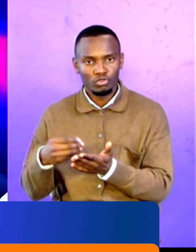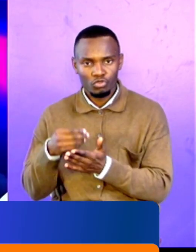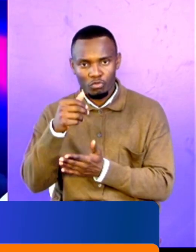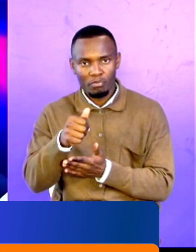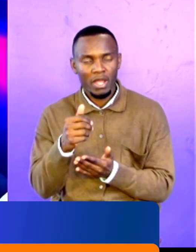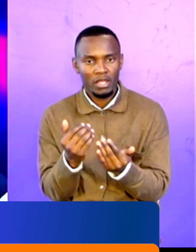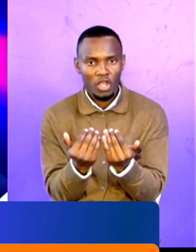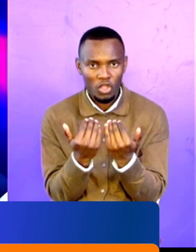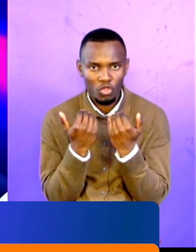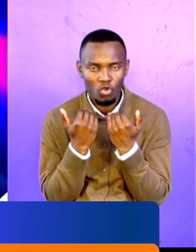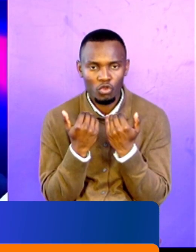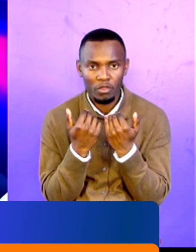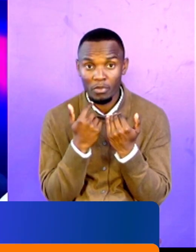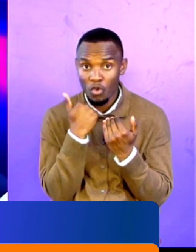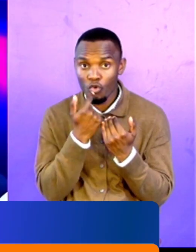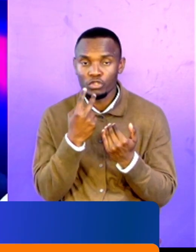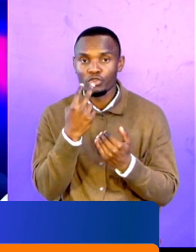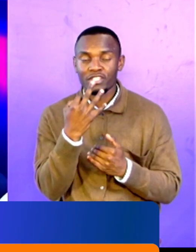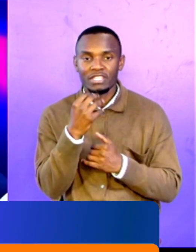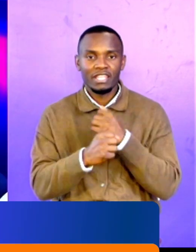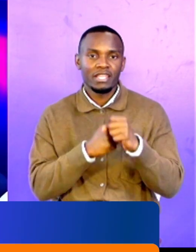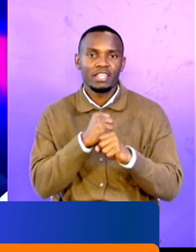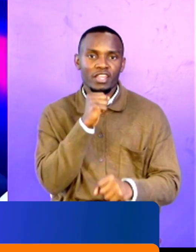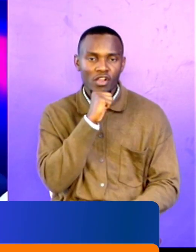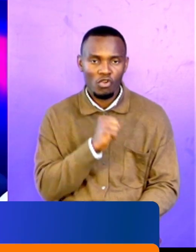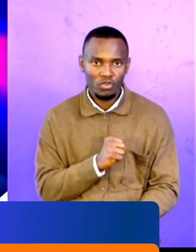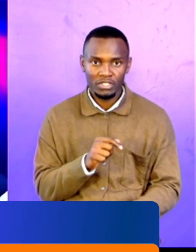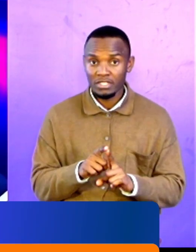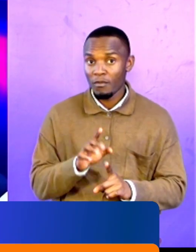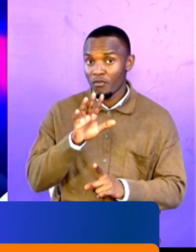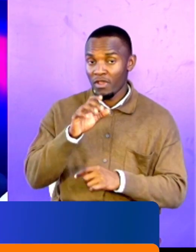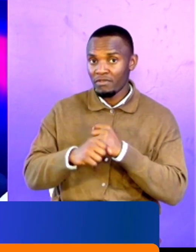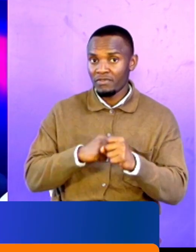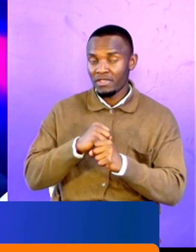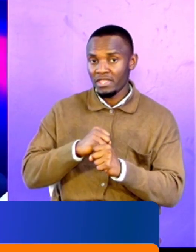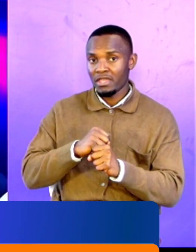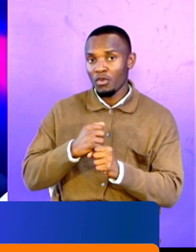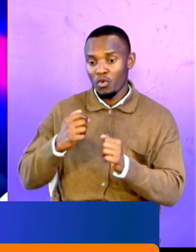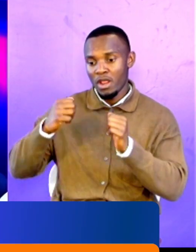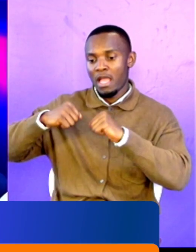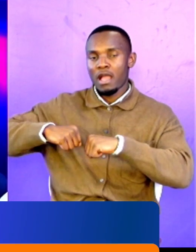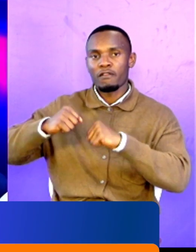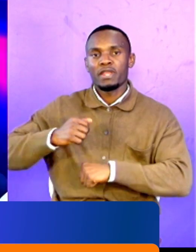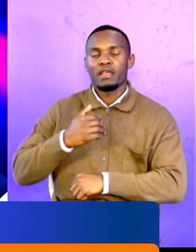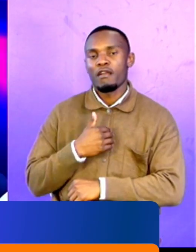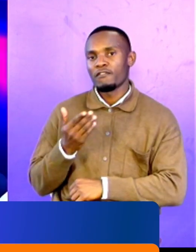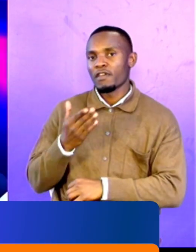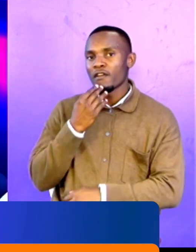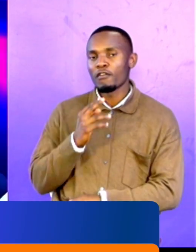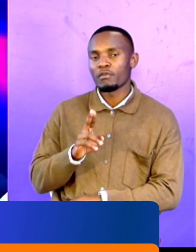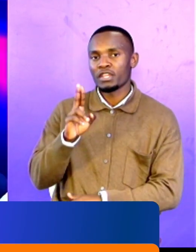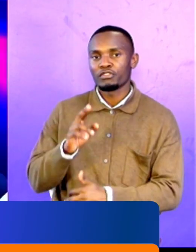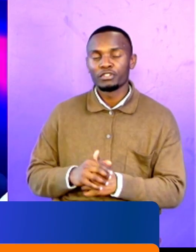The 23-year-old will signed a 5-year deal at the club. A deal sheet